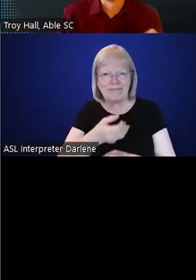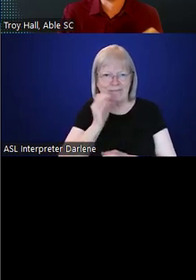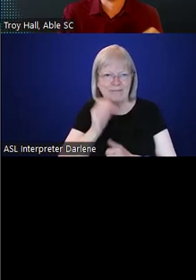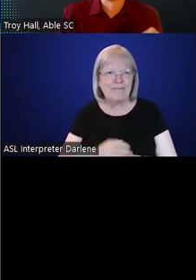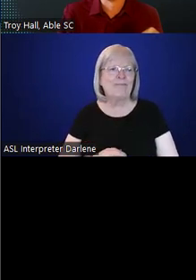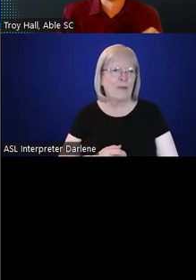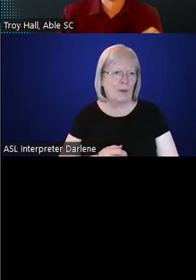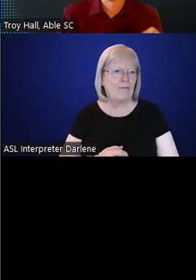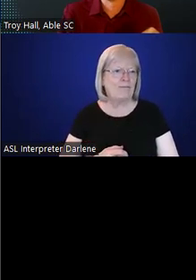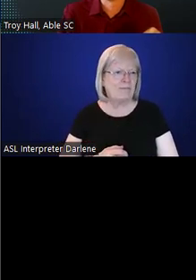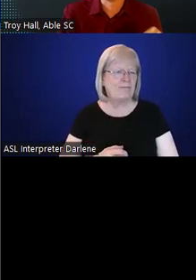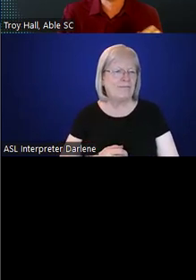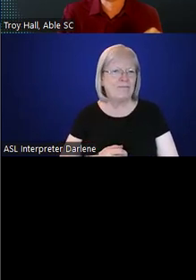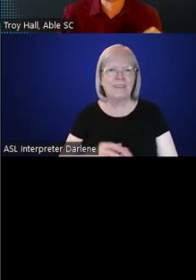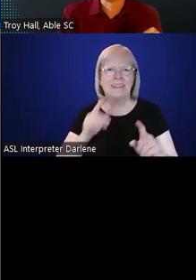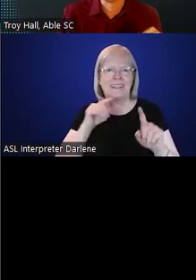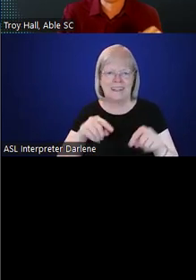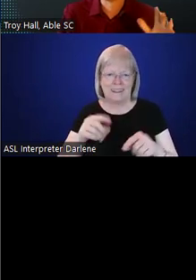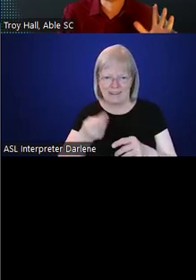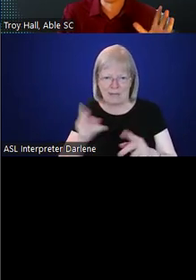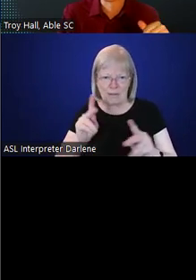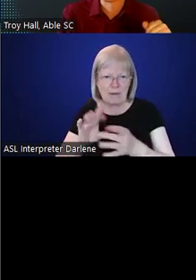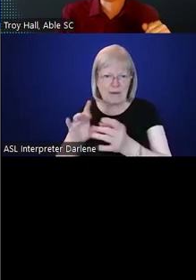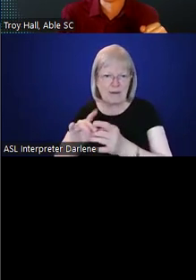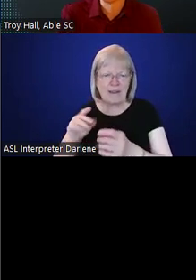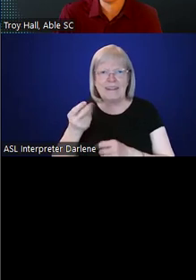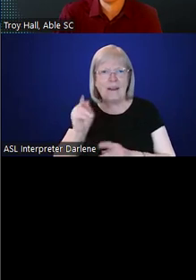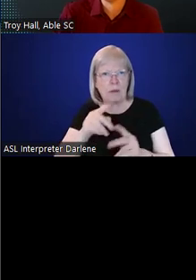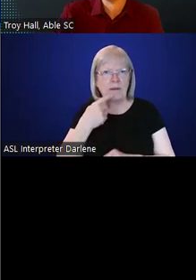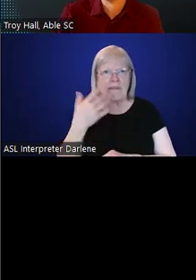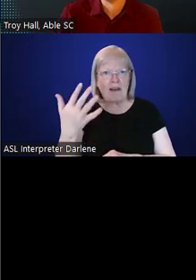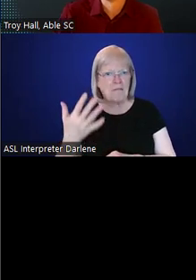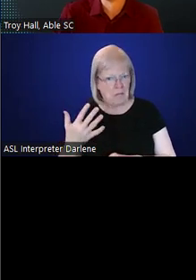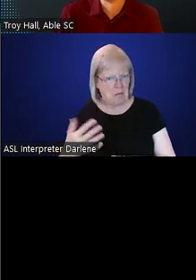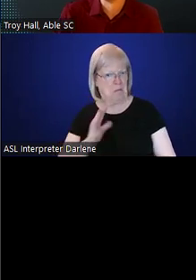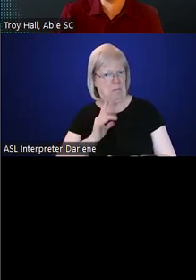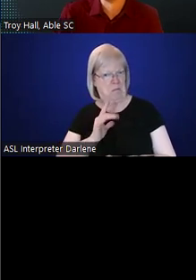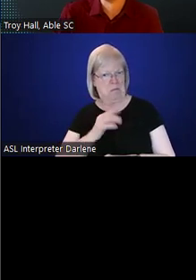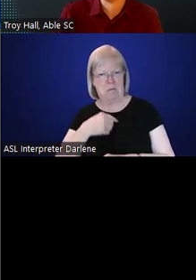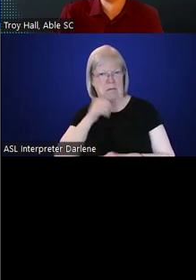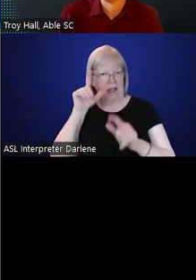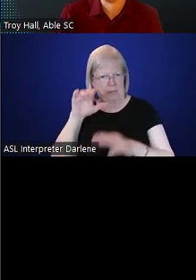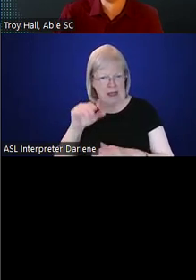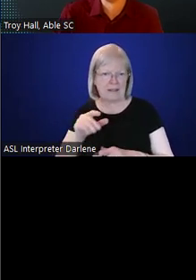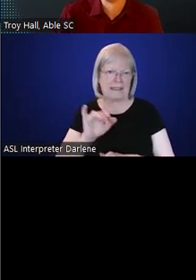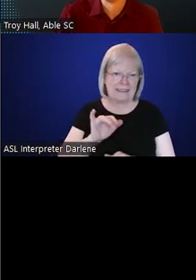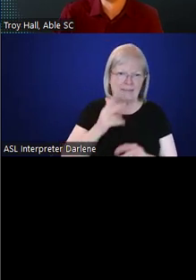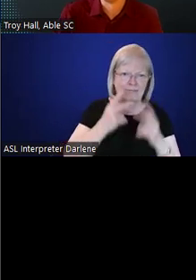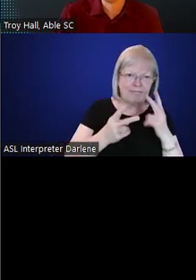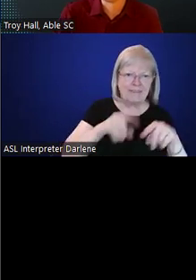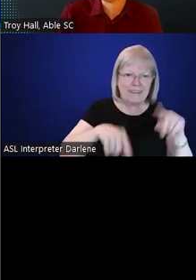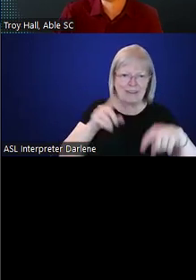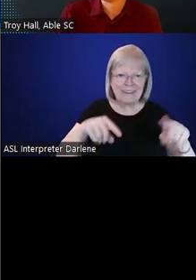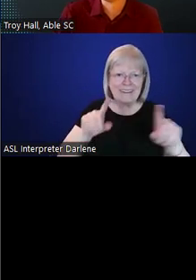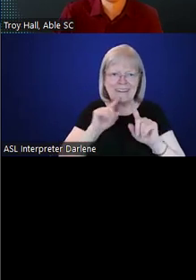Oh, loving the honesty. We even got a couple of 5s, was not expecting that. Excellent. Oh, more